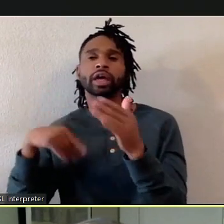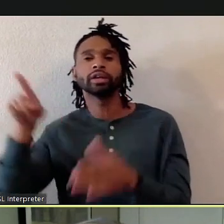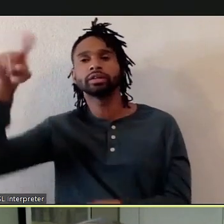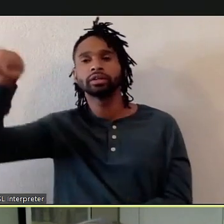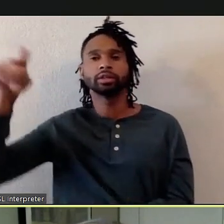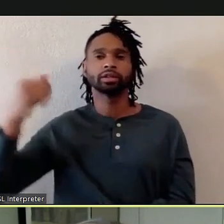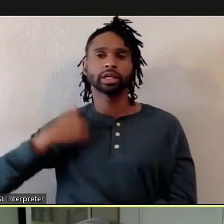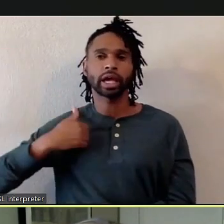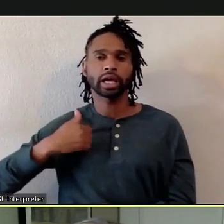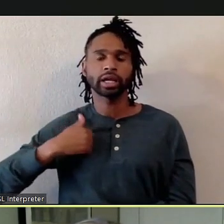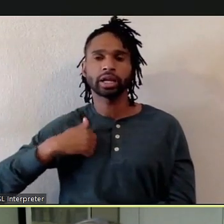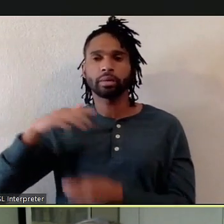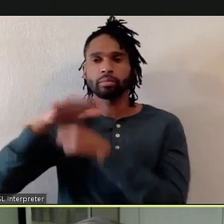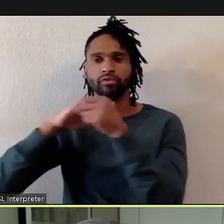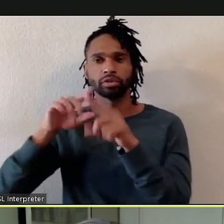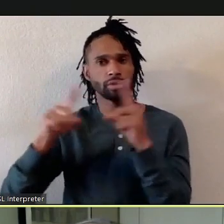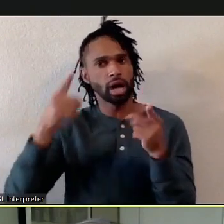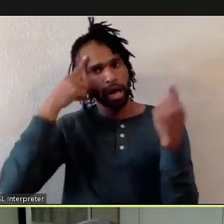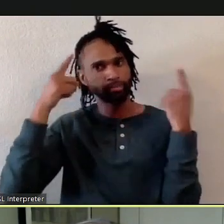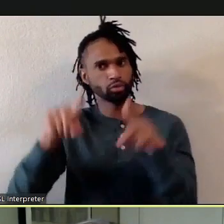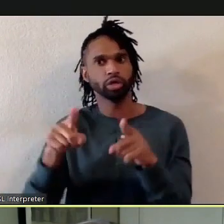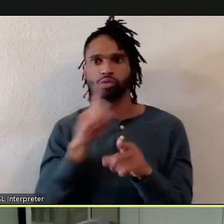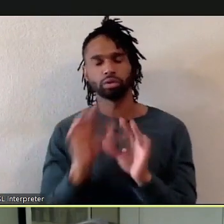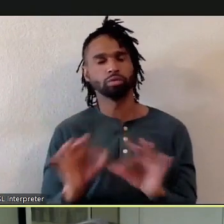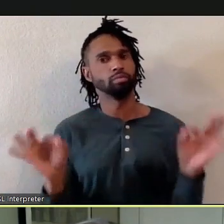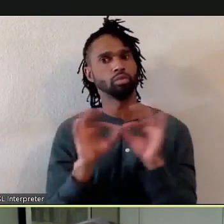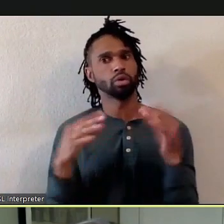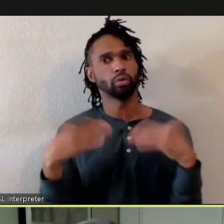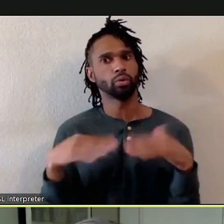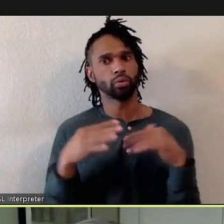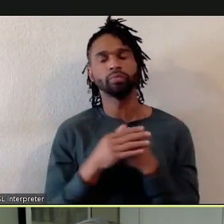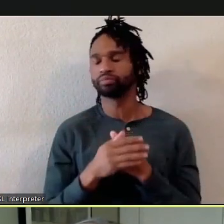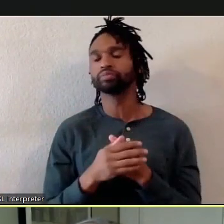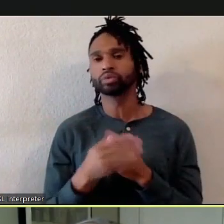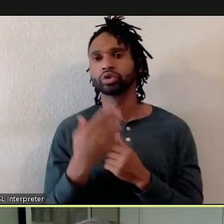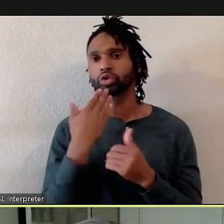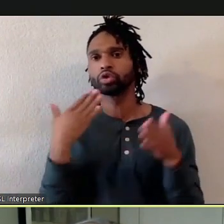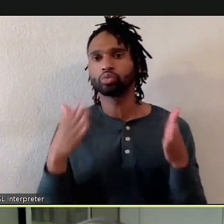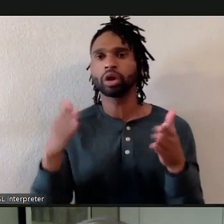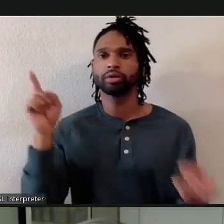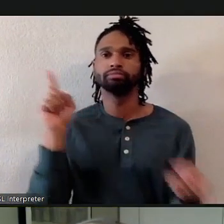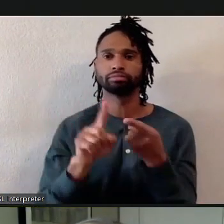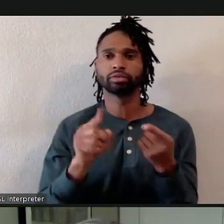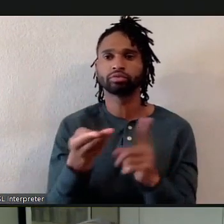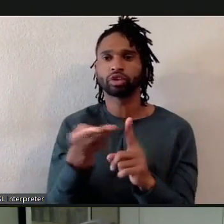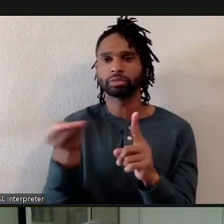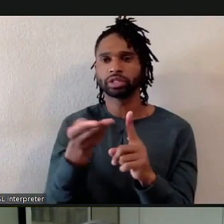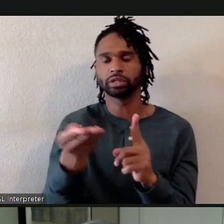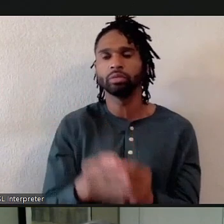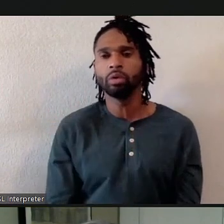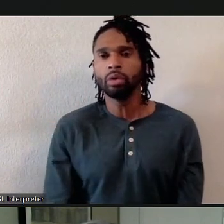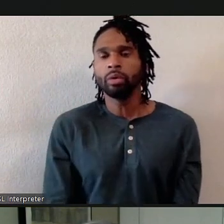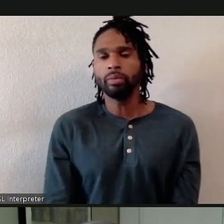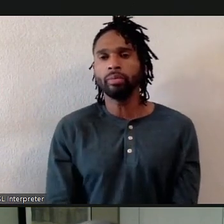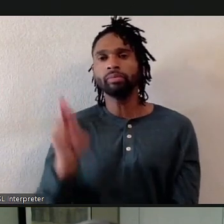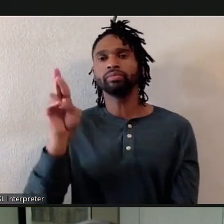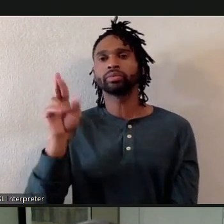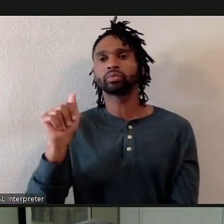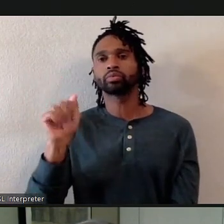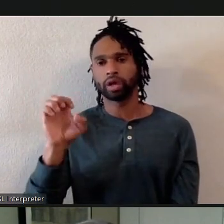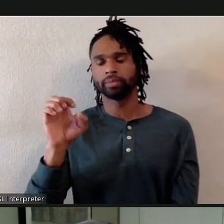But I absolutely agree that is critical, and that's an important way to prevent transmission from house to house. It is. Oh, sorry.